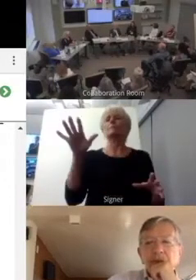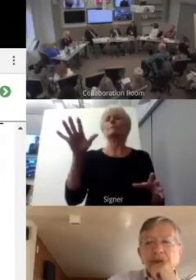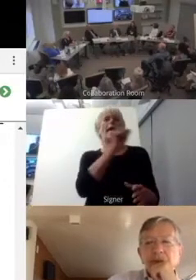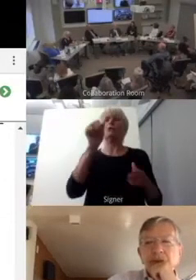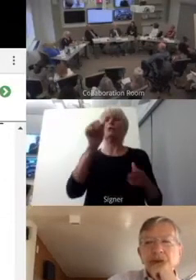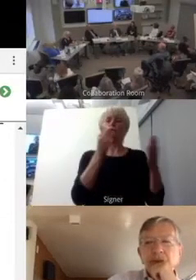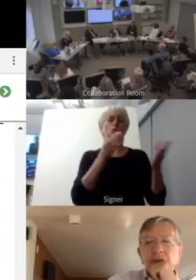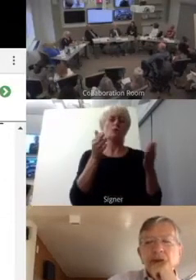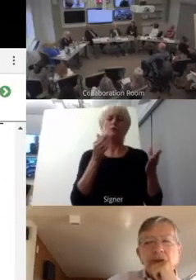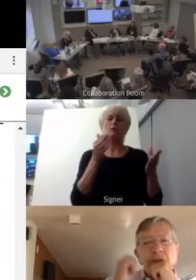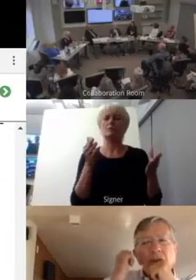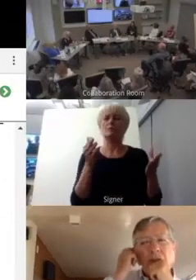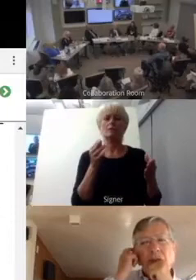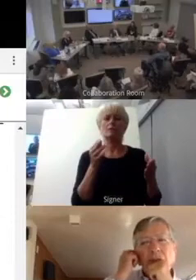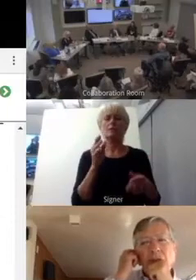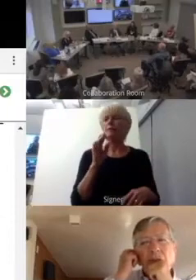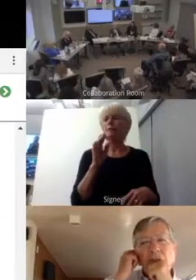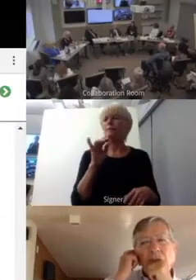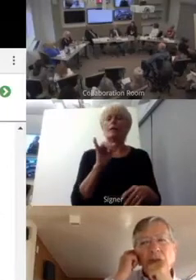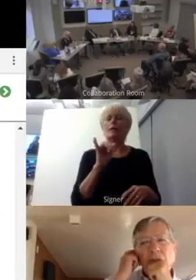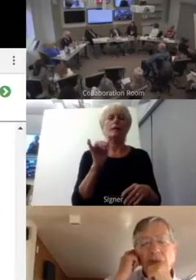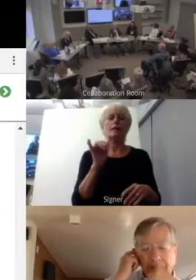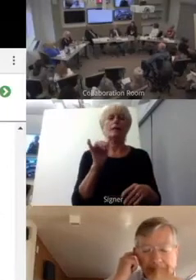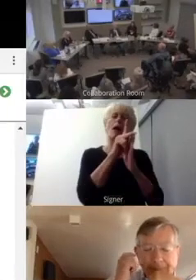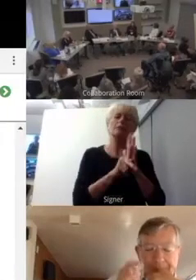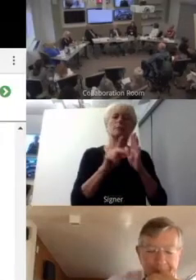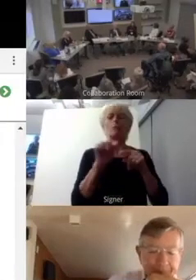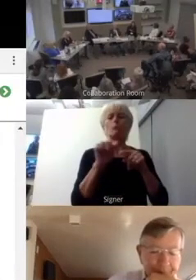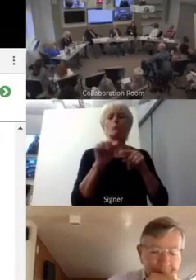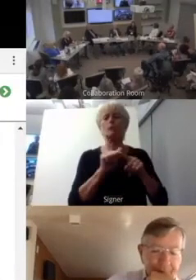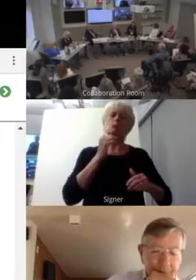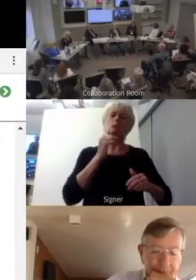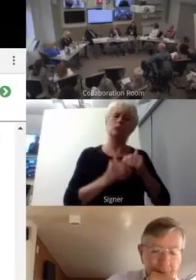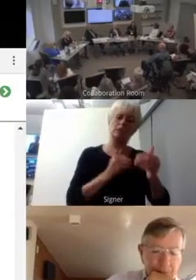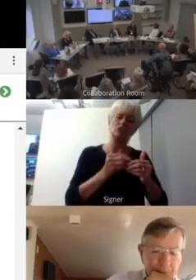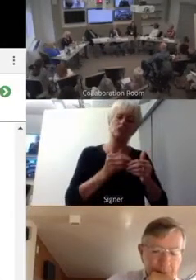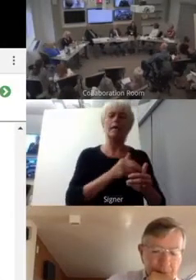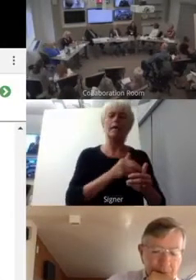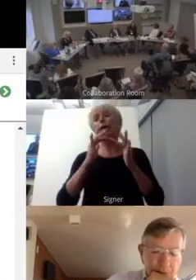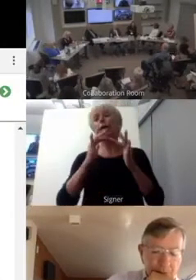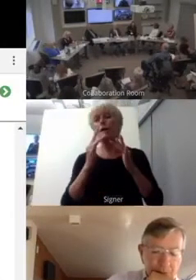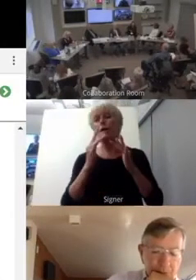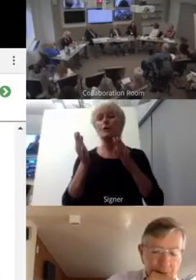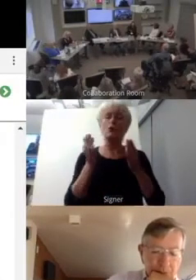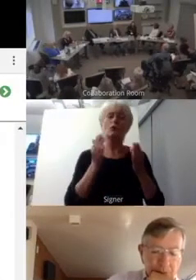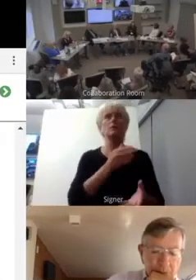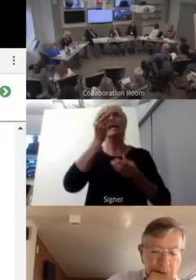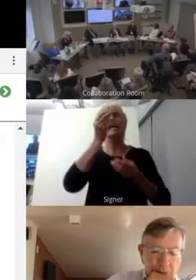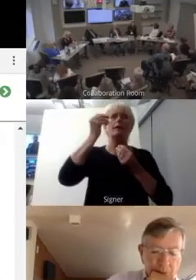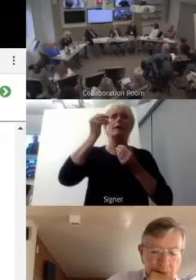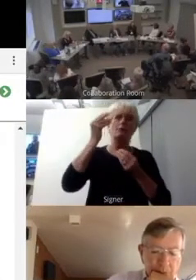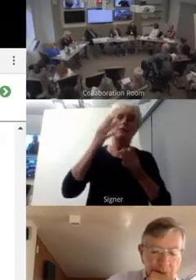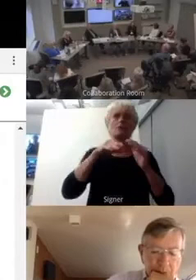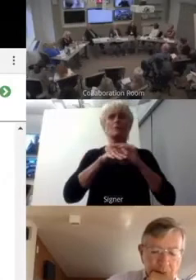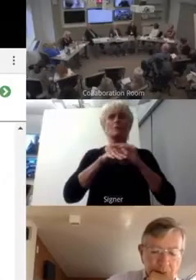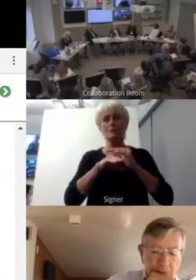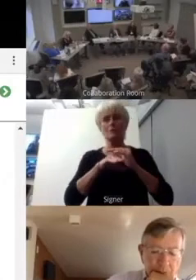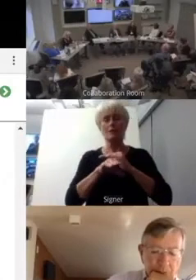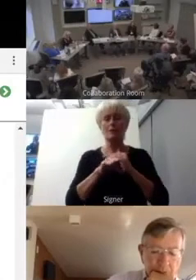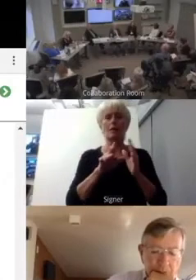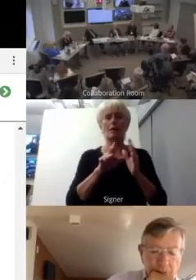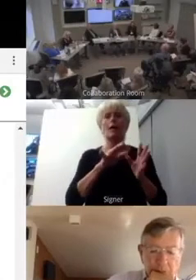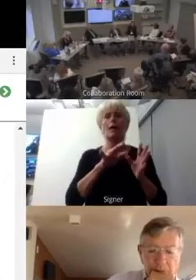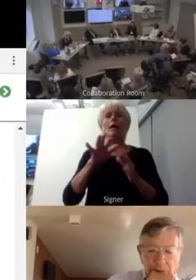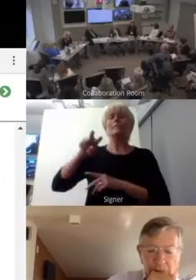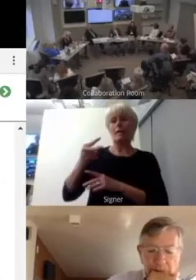and procedures, and internet services and information accessibility. And the second part, which looked particularly